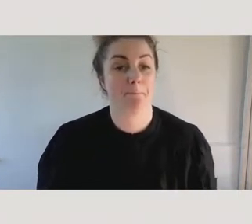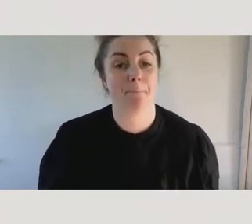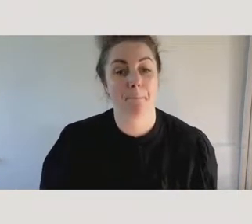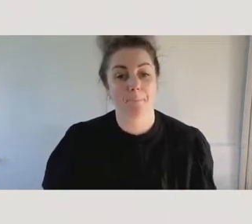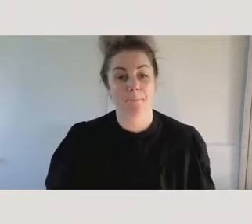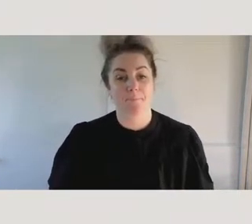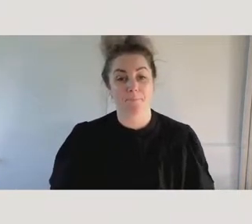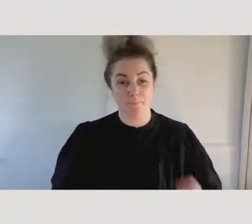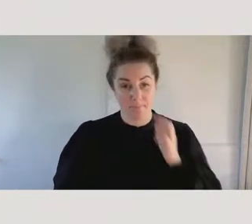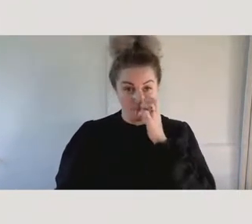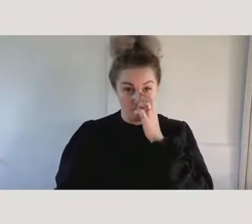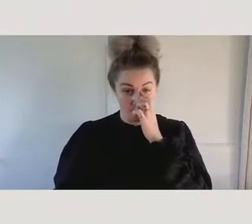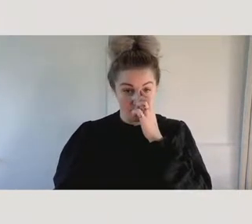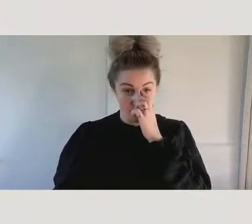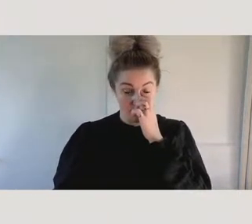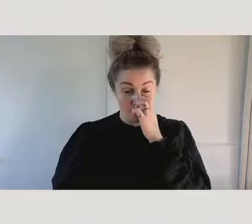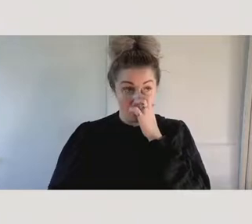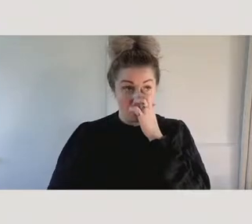uh